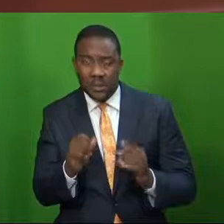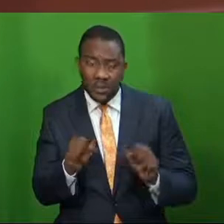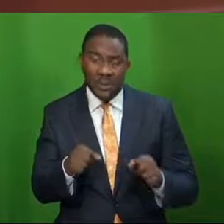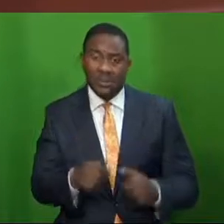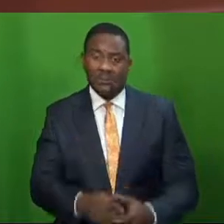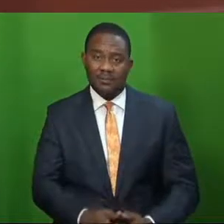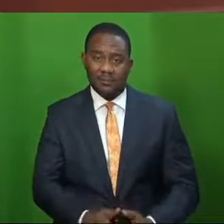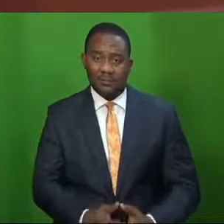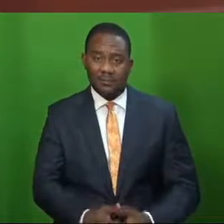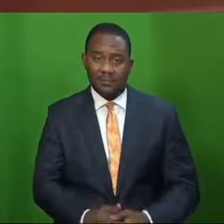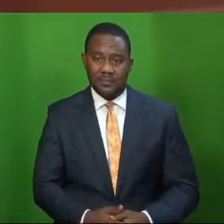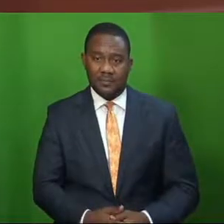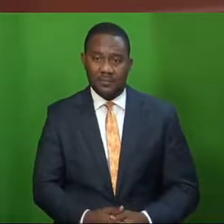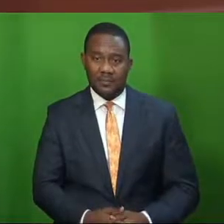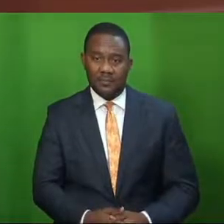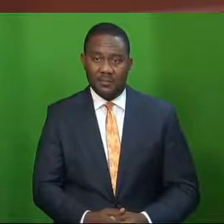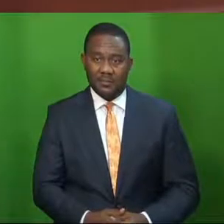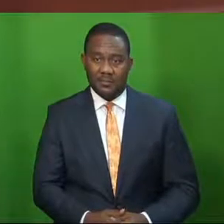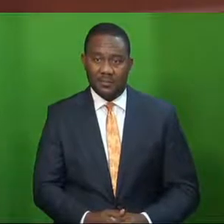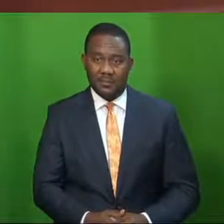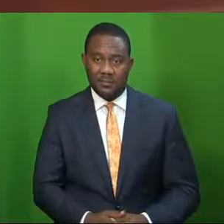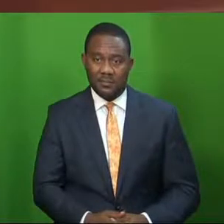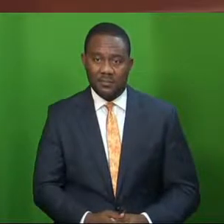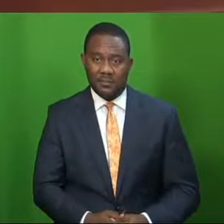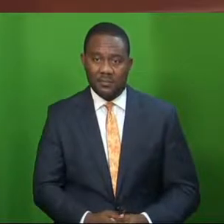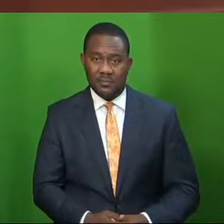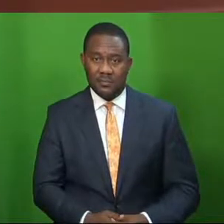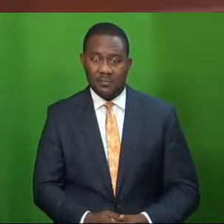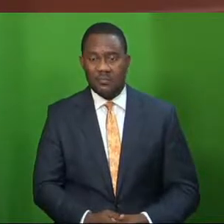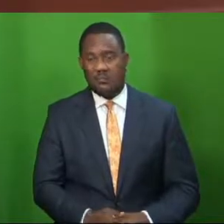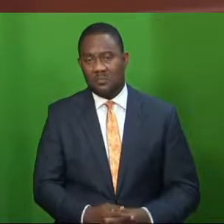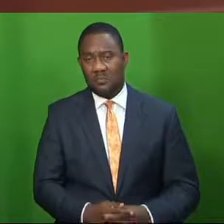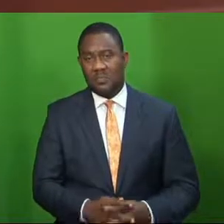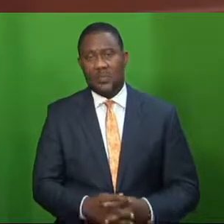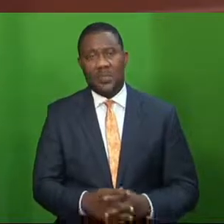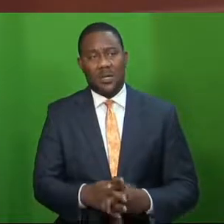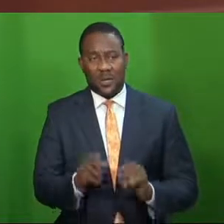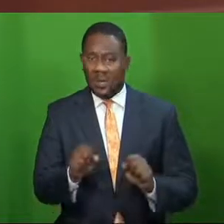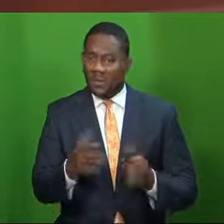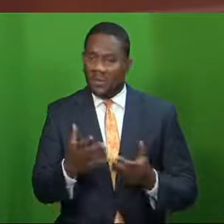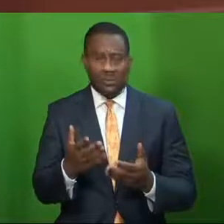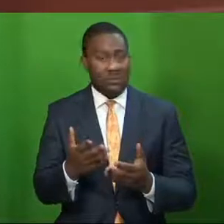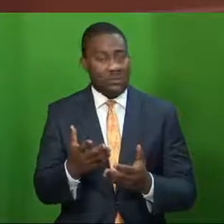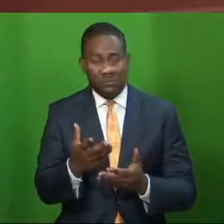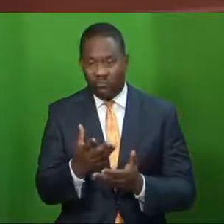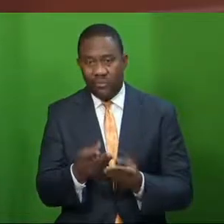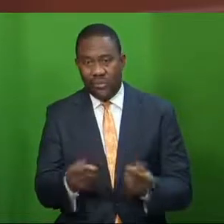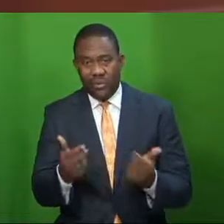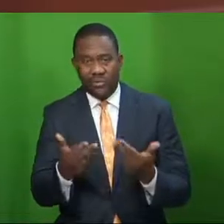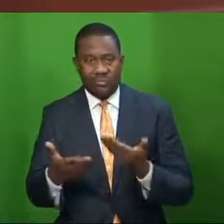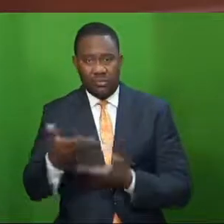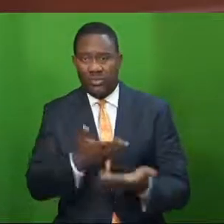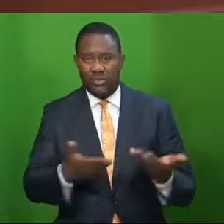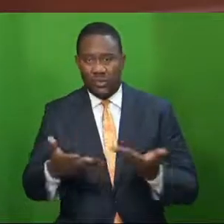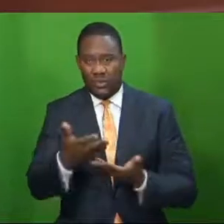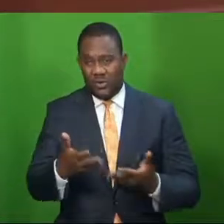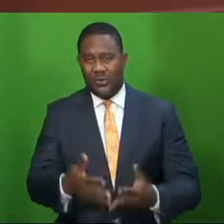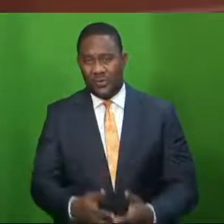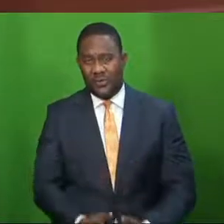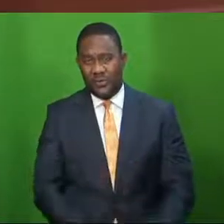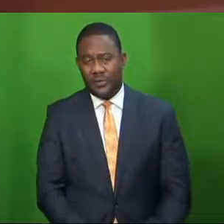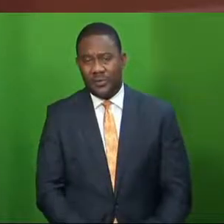I'm sure that it will lessen the physical contact and the interaction within the chamber and anywhere else. Thank you, Right Honourable